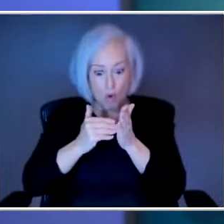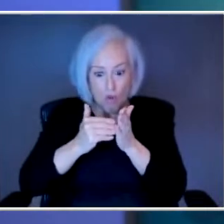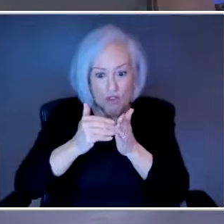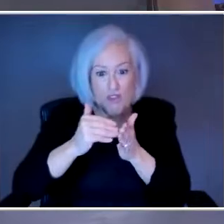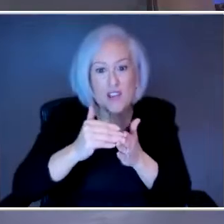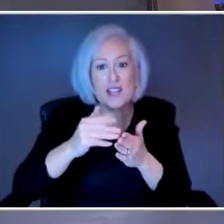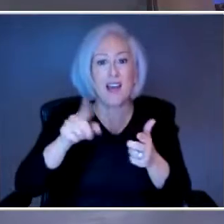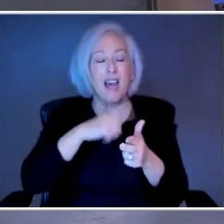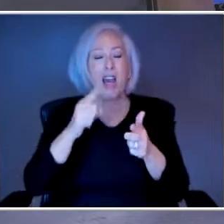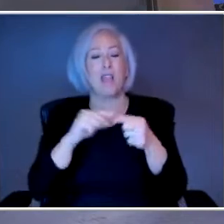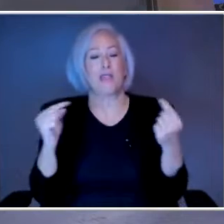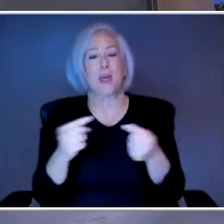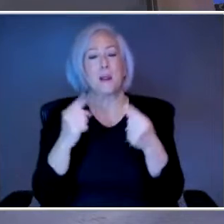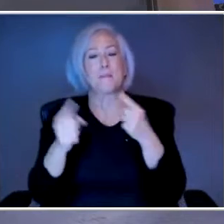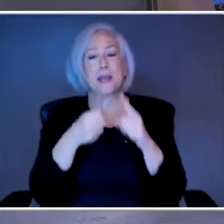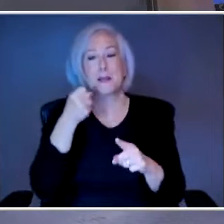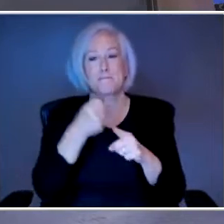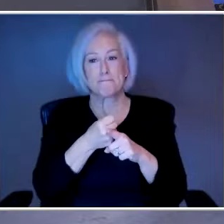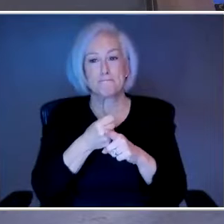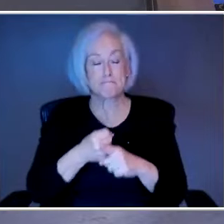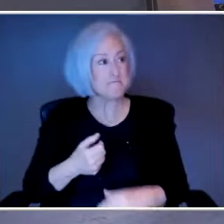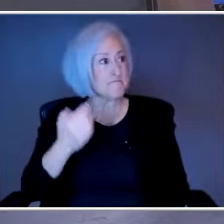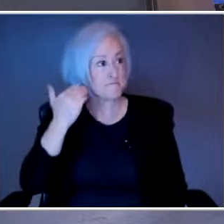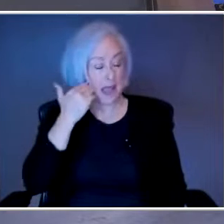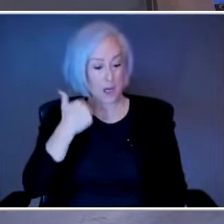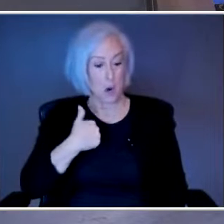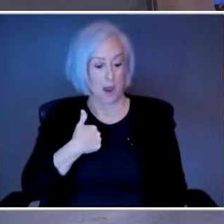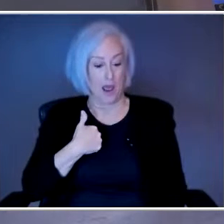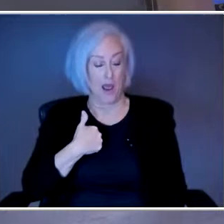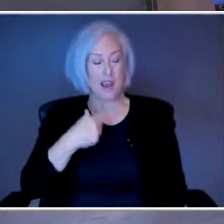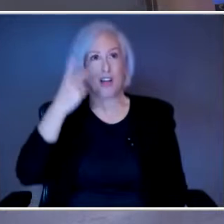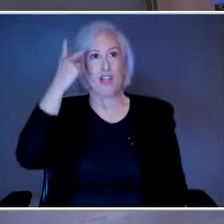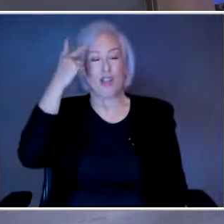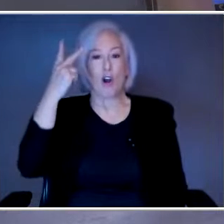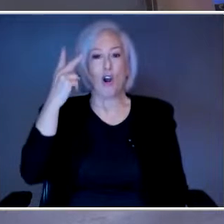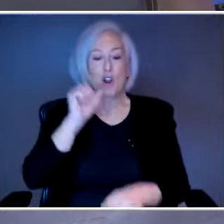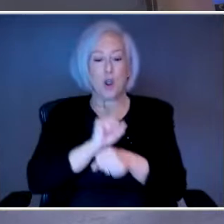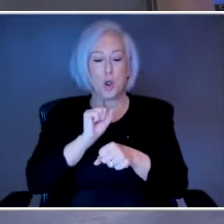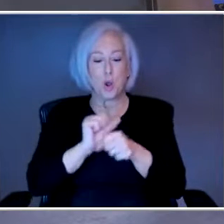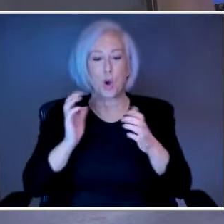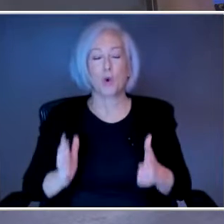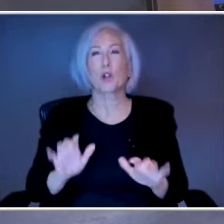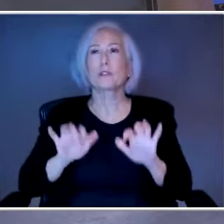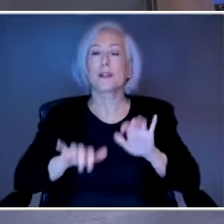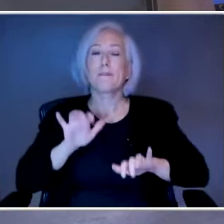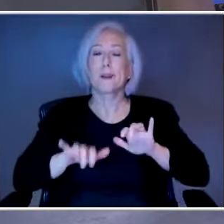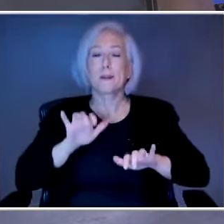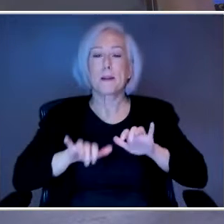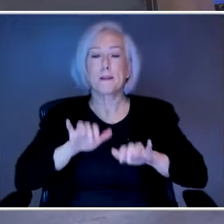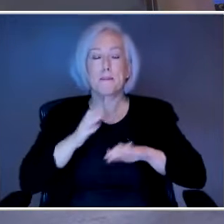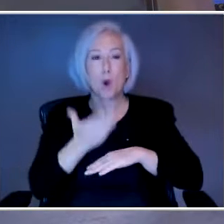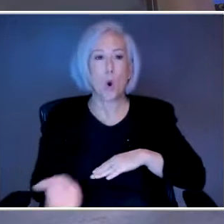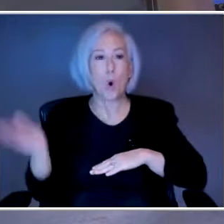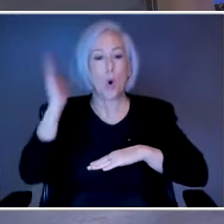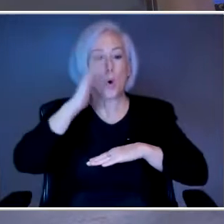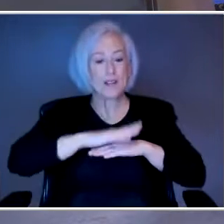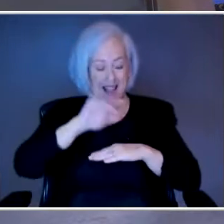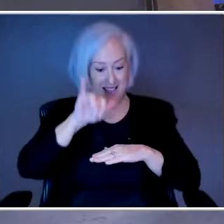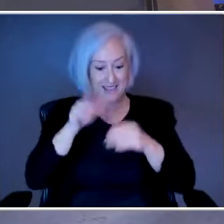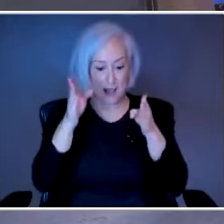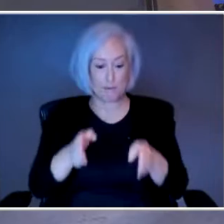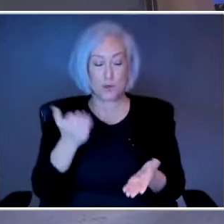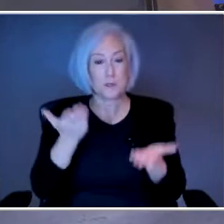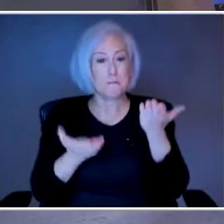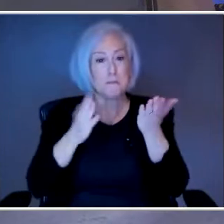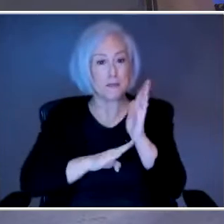I know I did, and maybe a lot of people have this image of an office worker sitting at a desk typing all day long, and that's the kind of person who might develop carpal